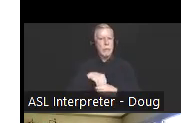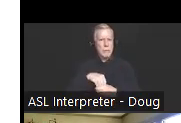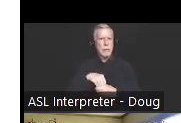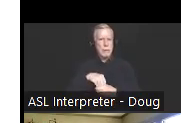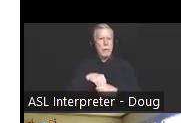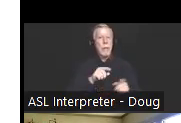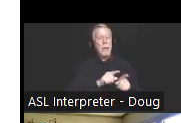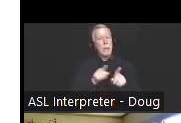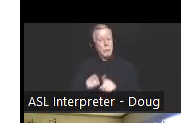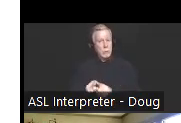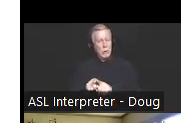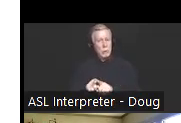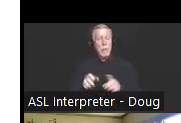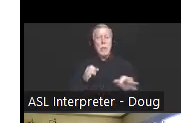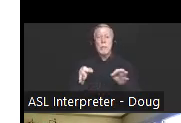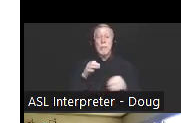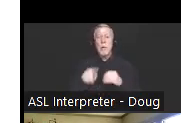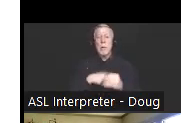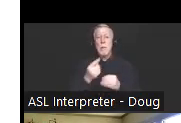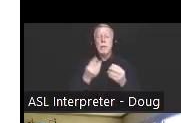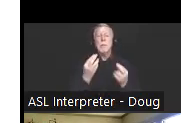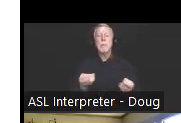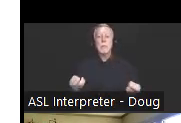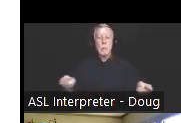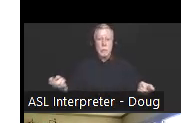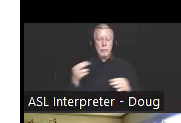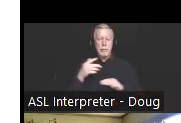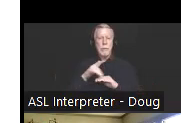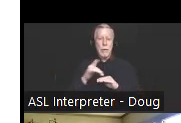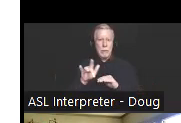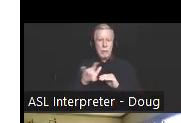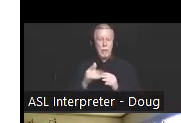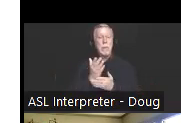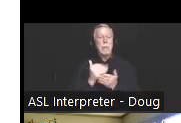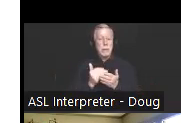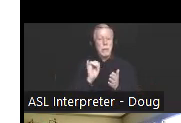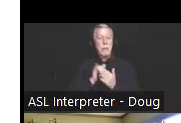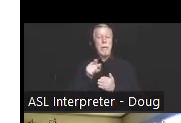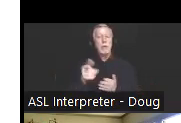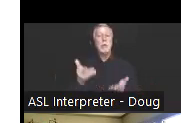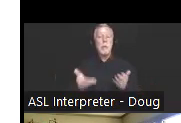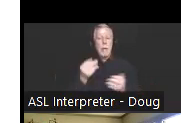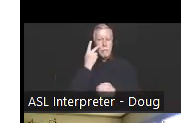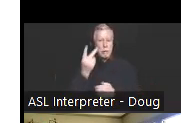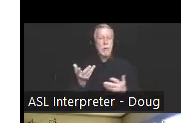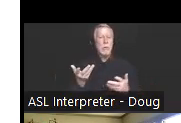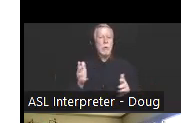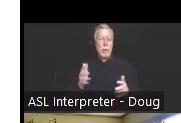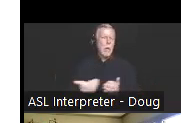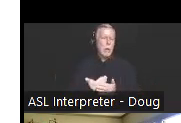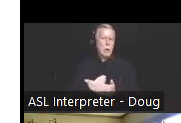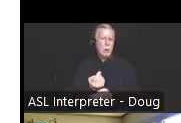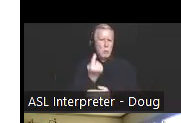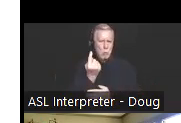And also to talk about some resources that are available, some of which you may have seen already, some new ones that